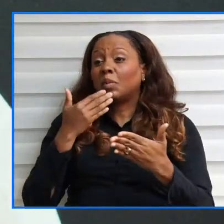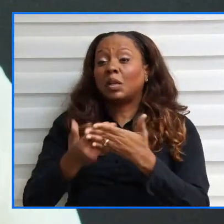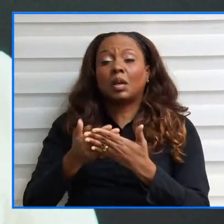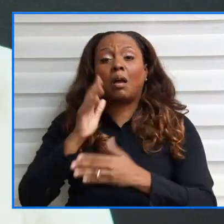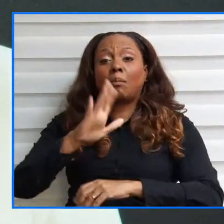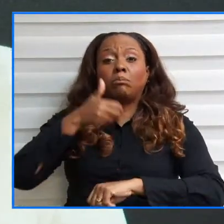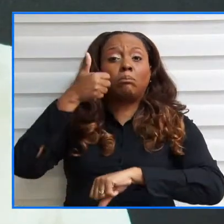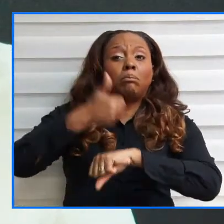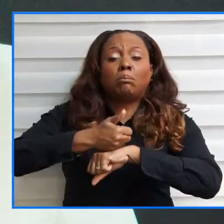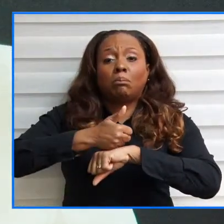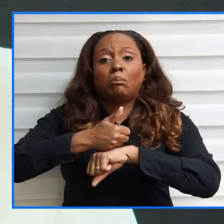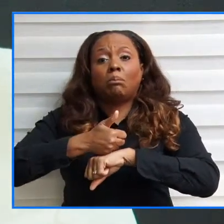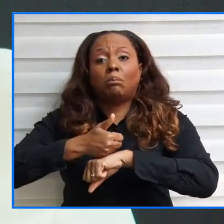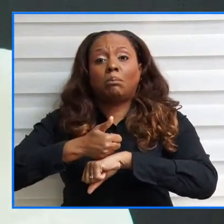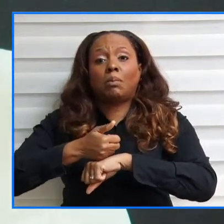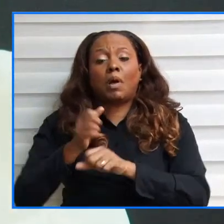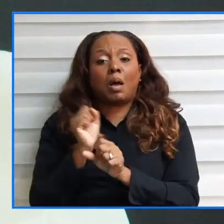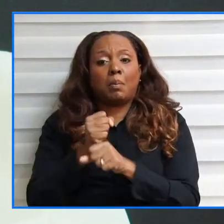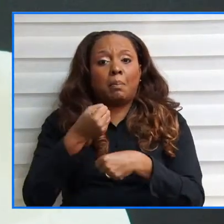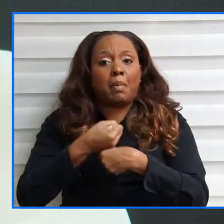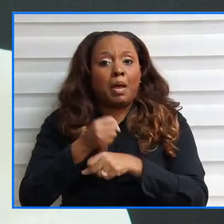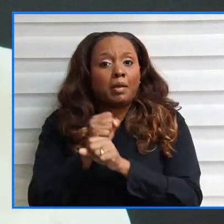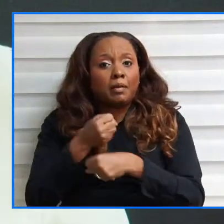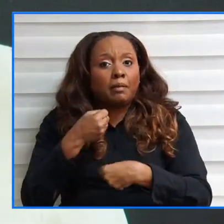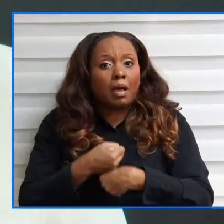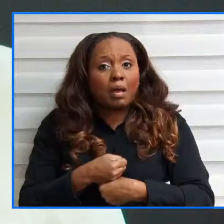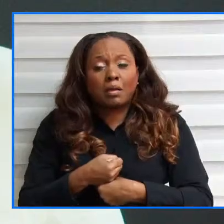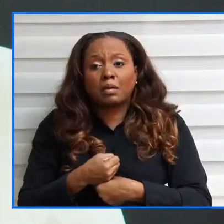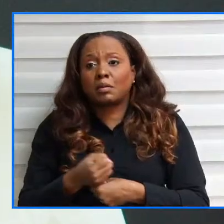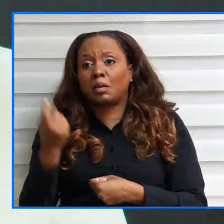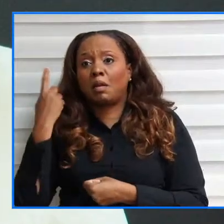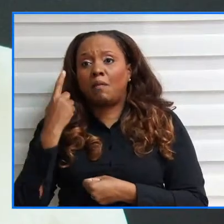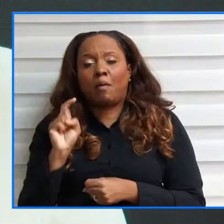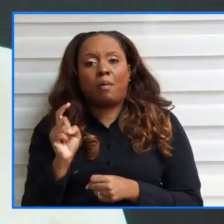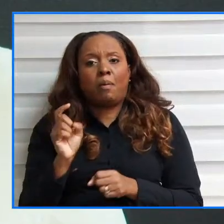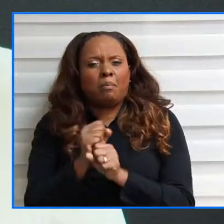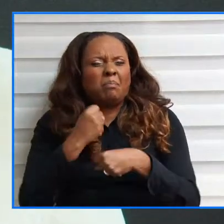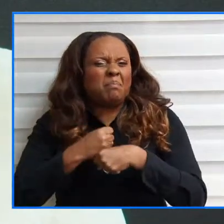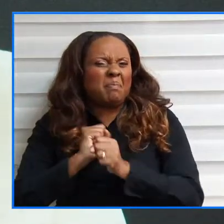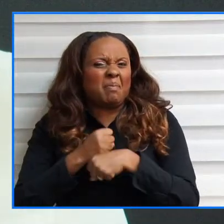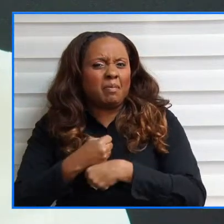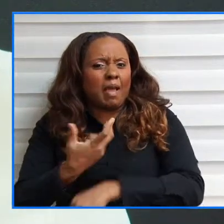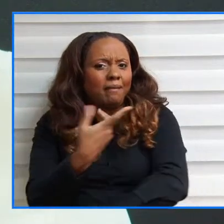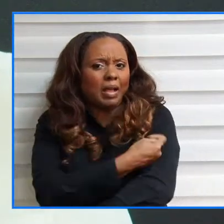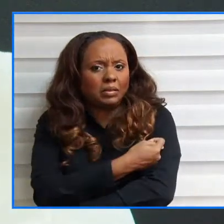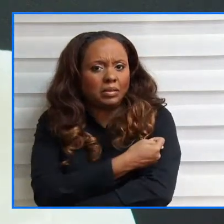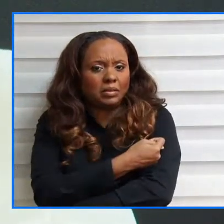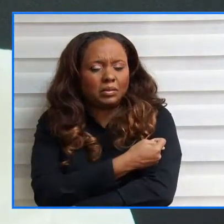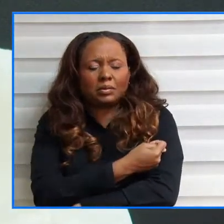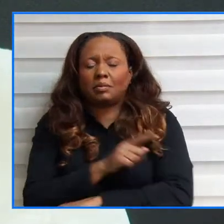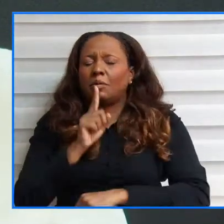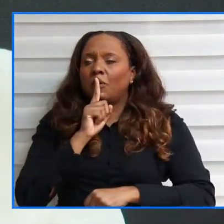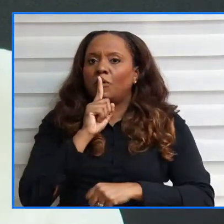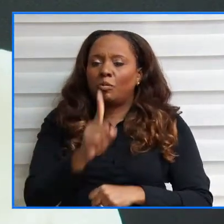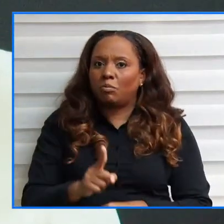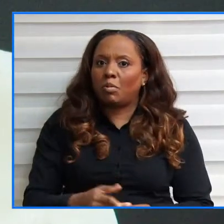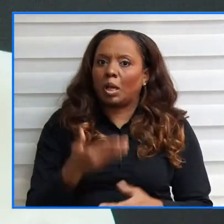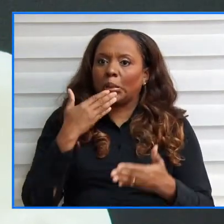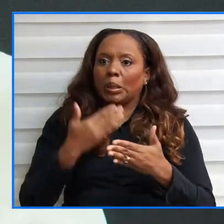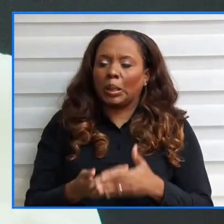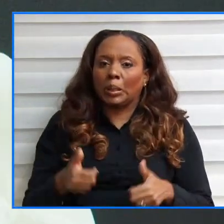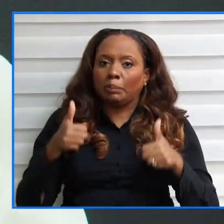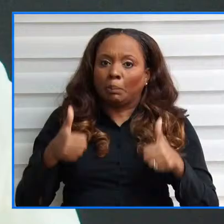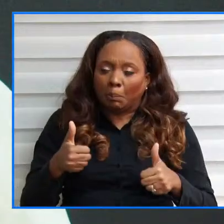establishment of a manufacturing entity for vaccines in Africa is very, very appropriate, largely